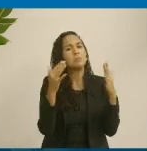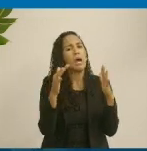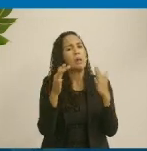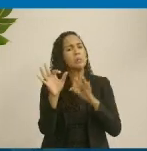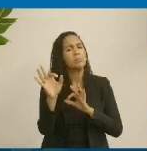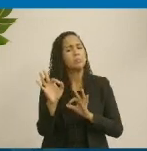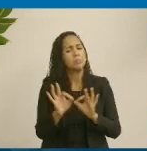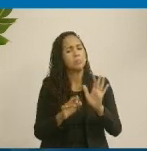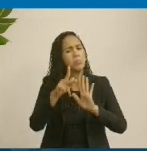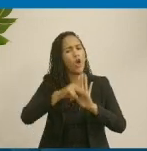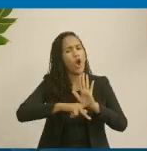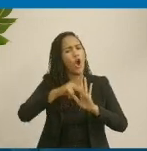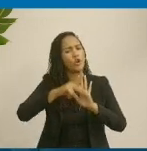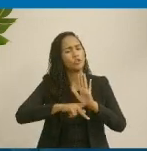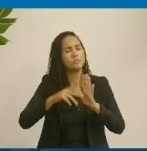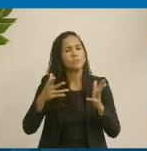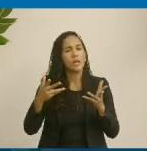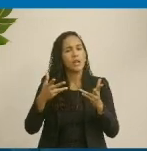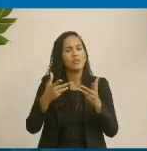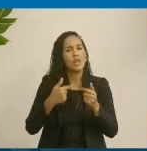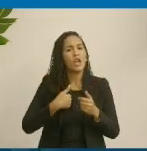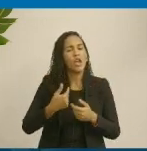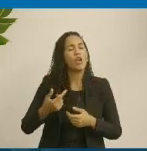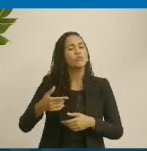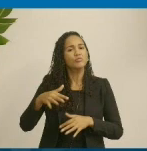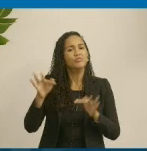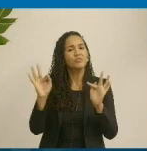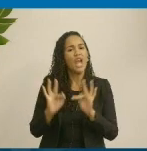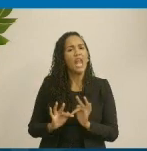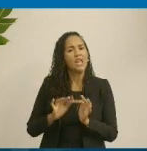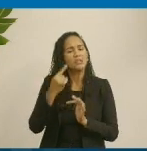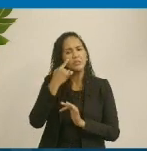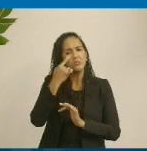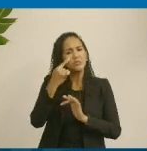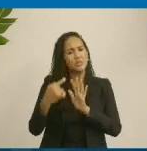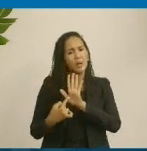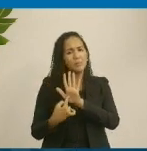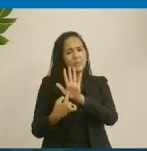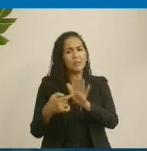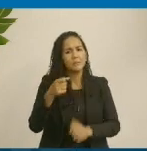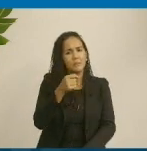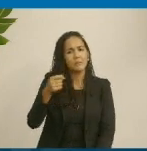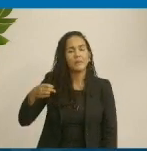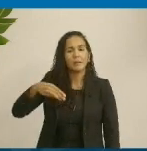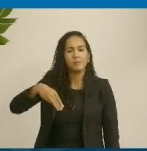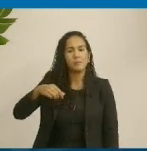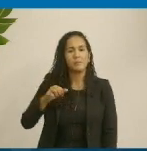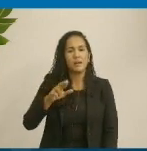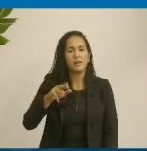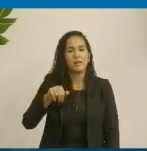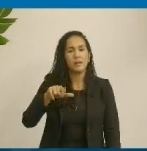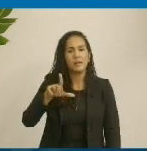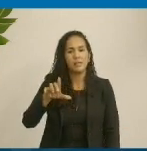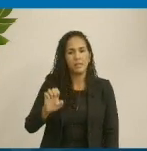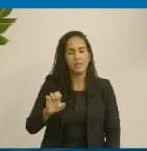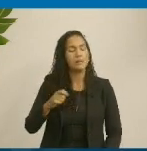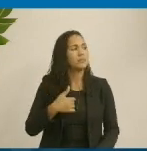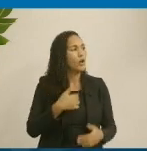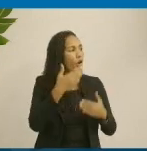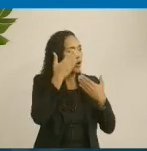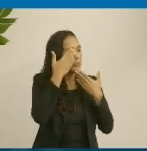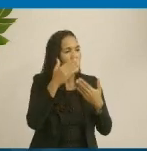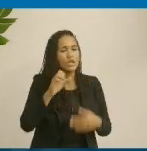I hand over to Maria Elena. Thank you, Susanne. And again, congratulations. I think